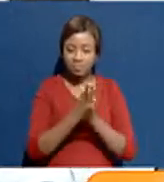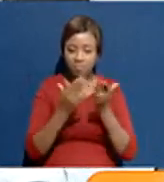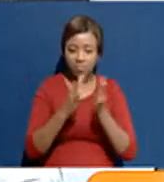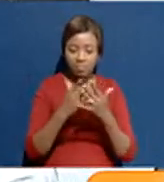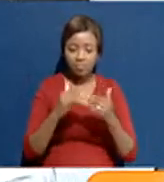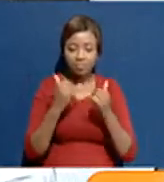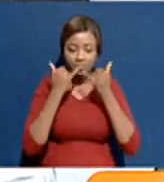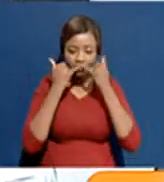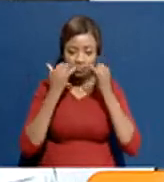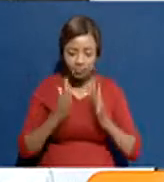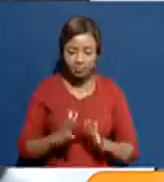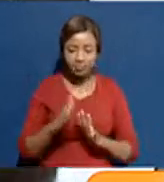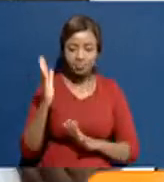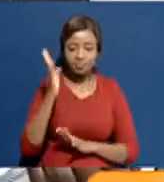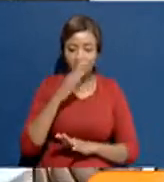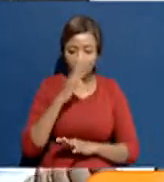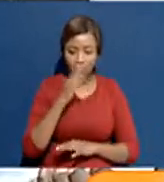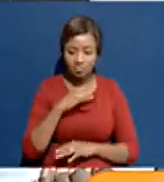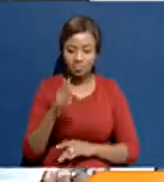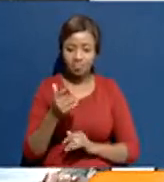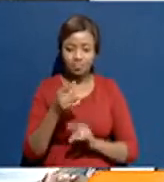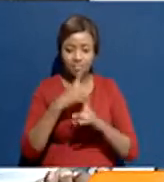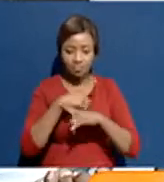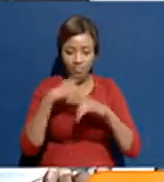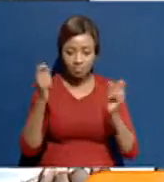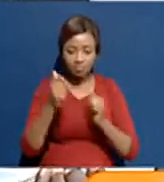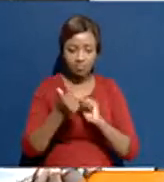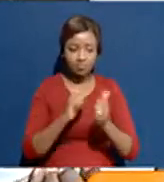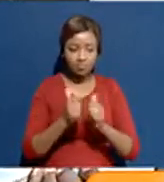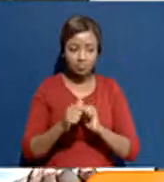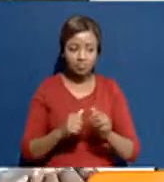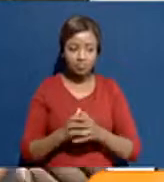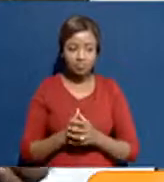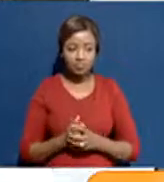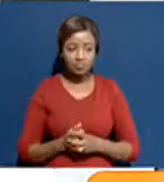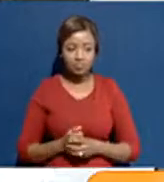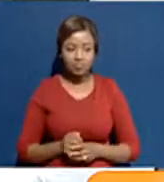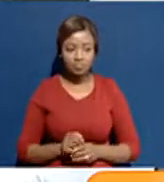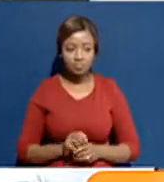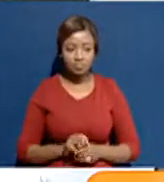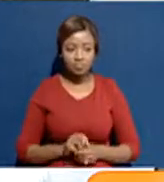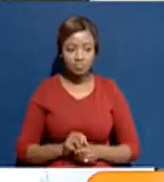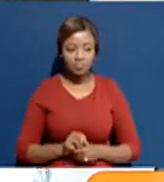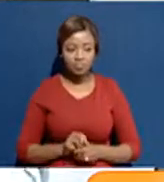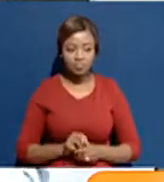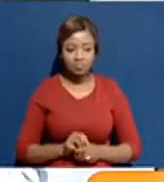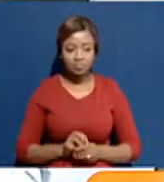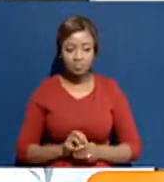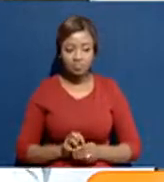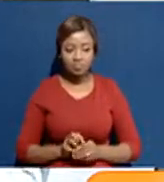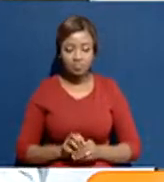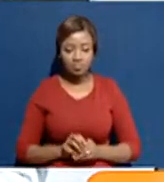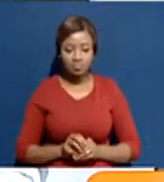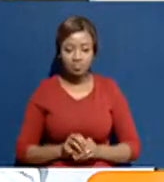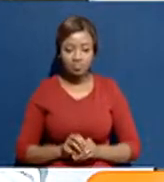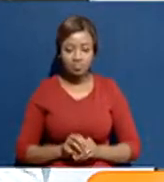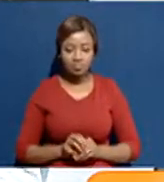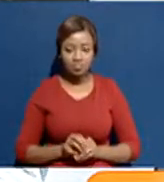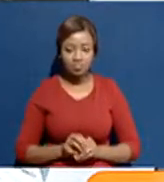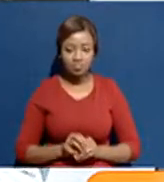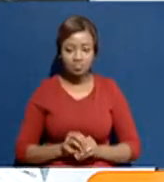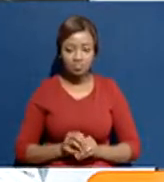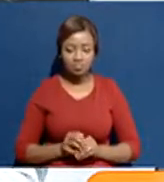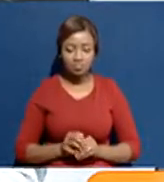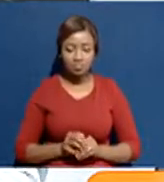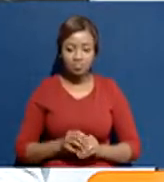a Dirty, Ugly Game. And inside, it goes on to say, in the theater of Kenya's elections, an insider's account, which is exactly what he's done